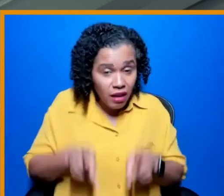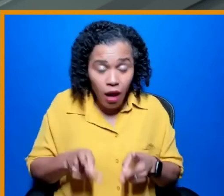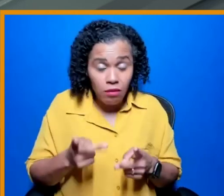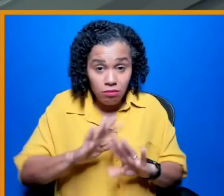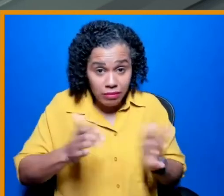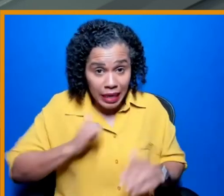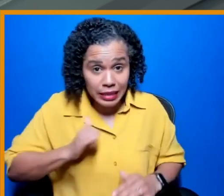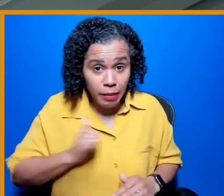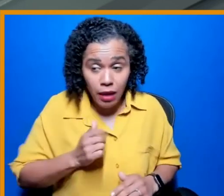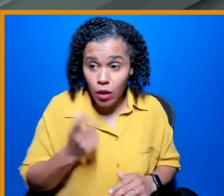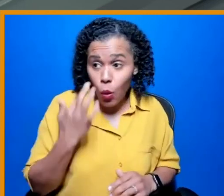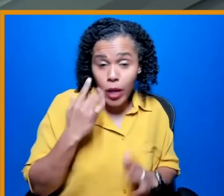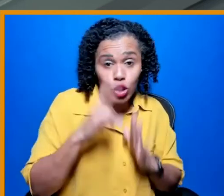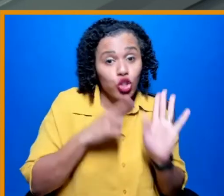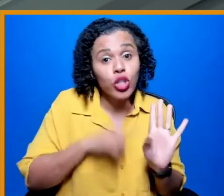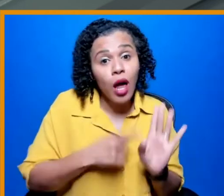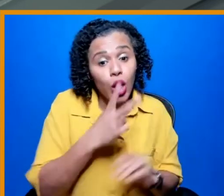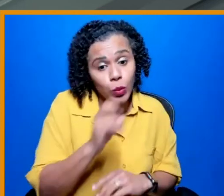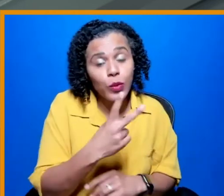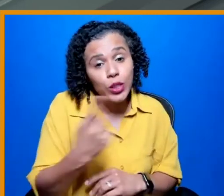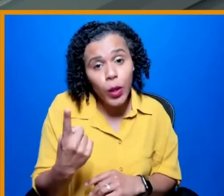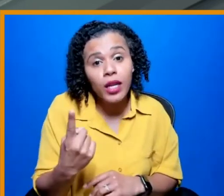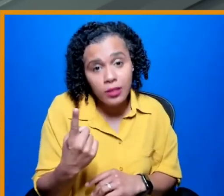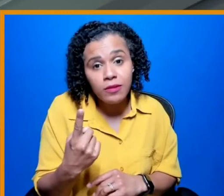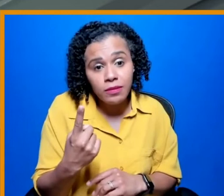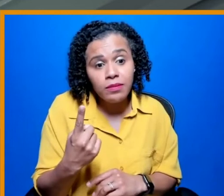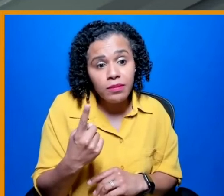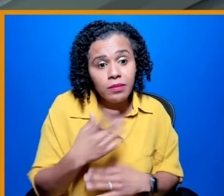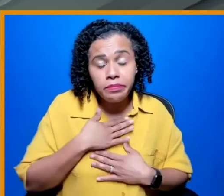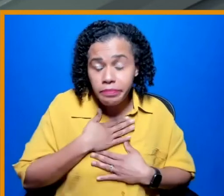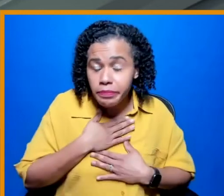unexpectedly in July 2021. And I had